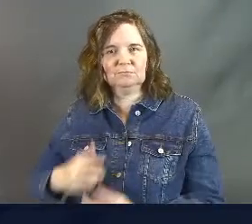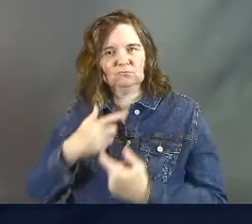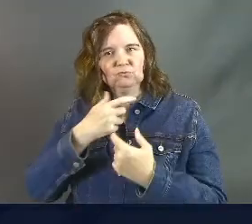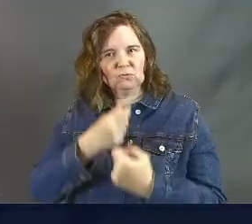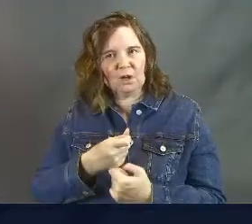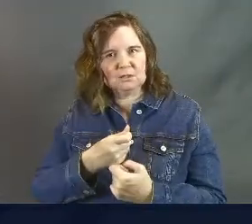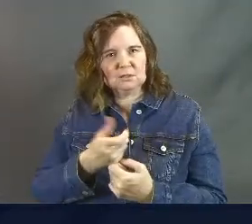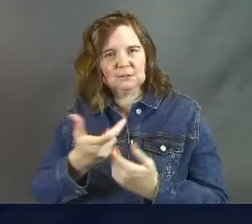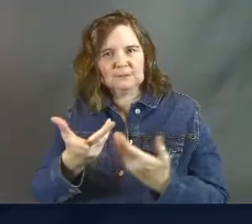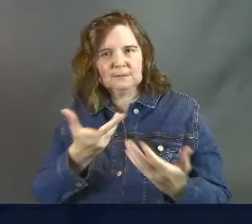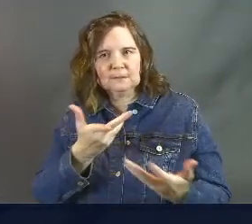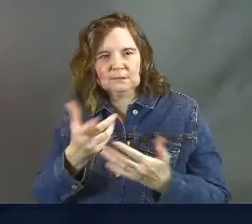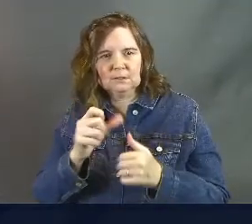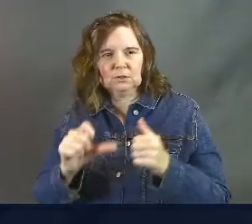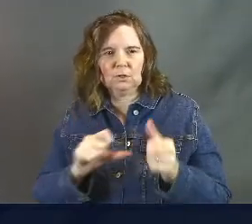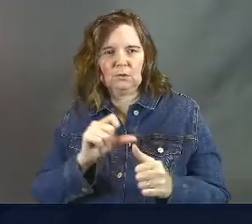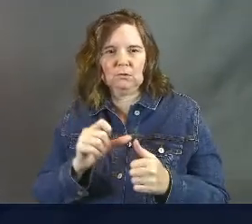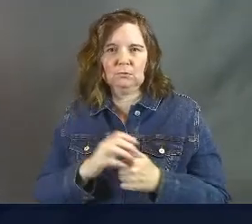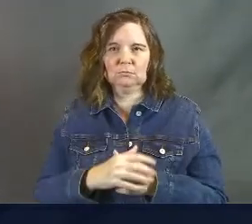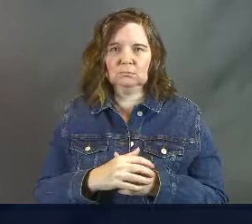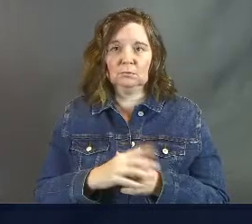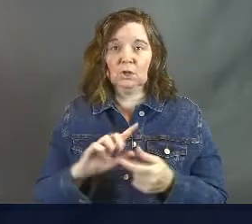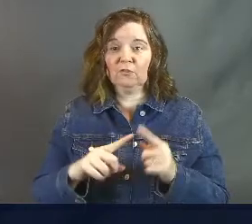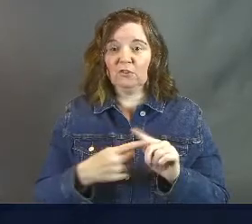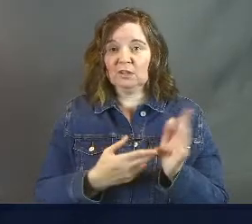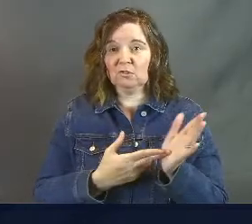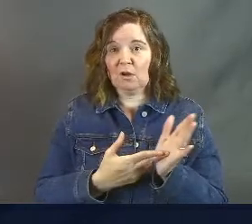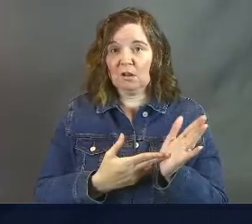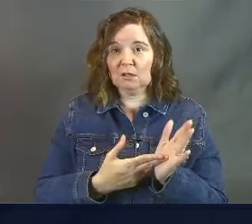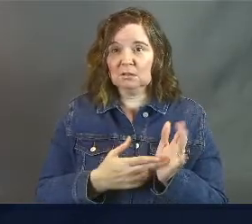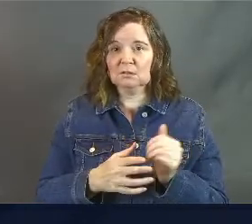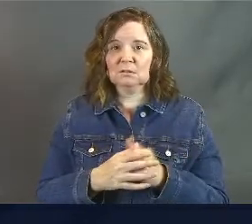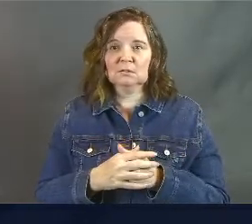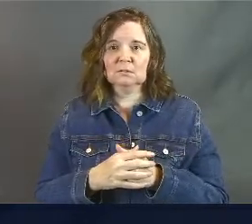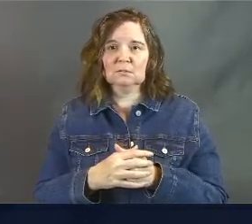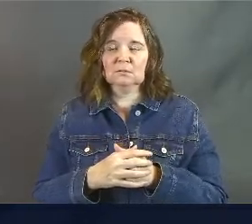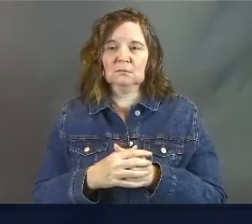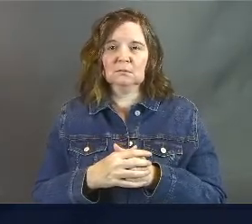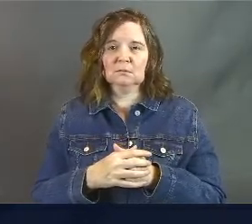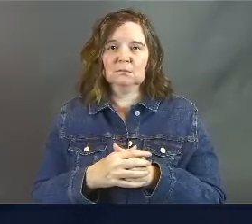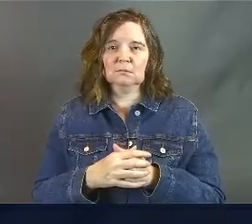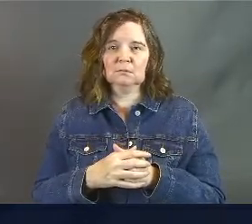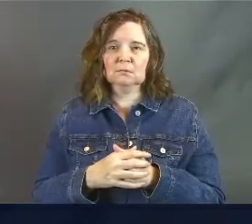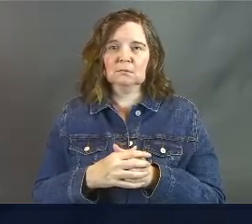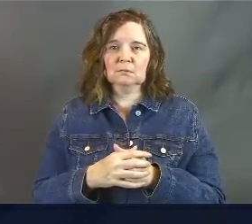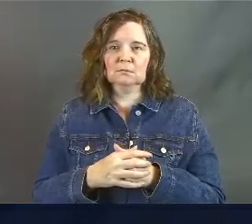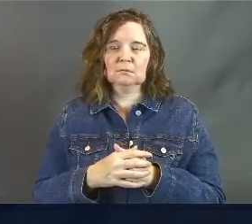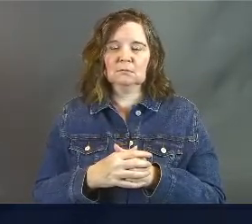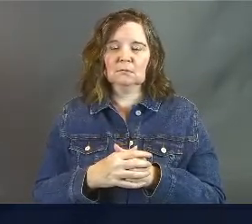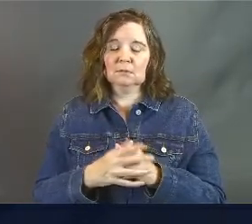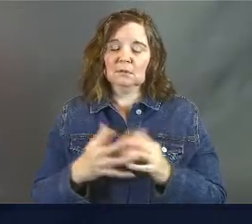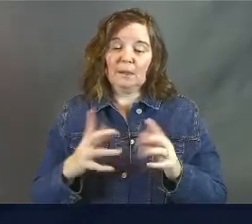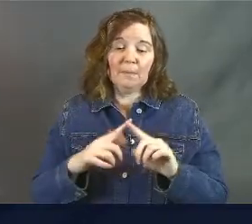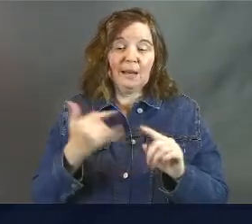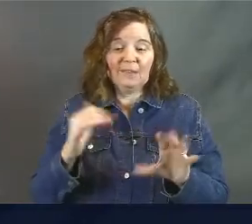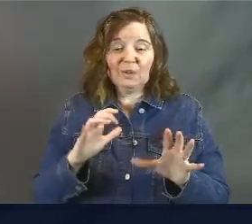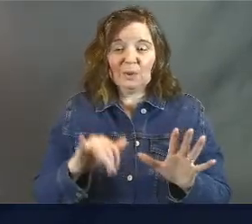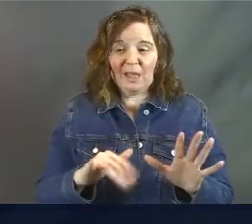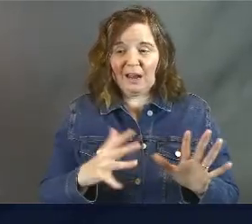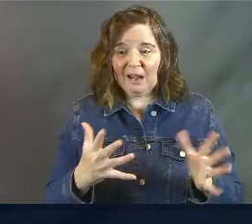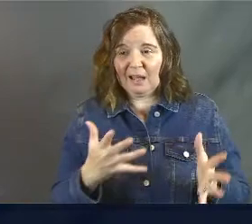Friends take chances with each other. Friends are honest. Ugh. But